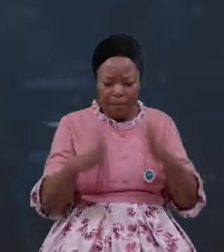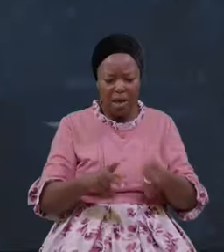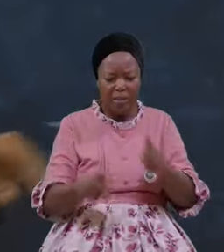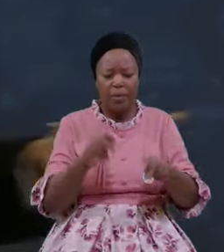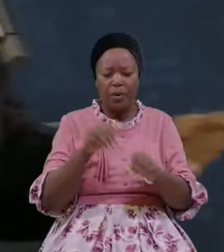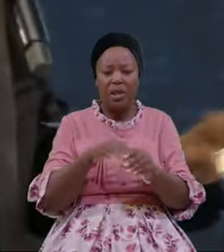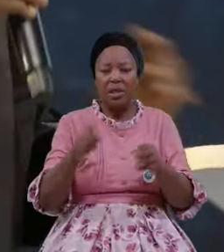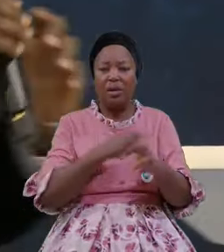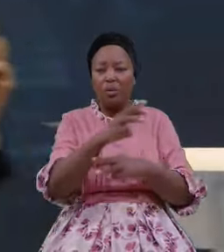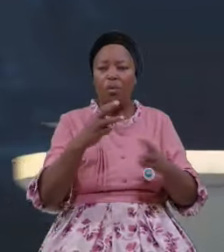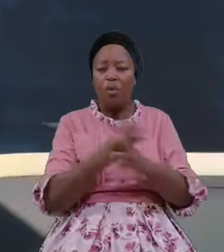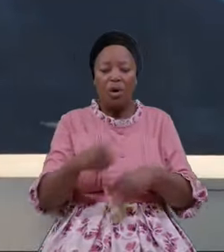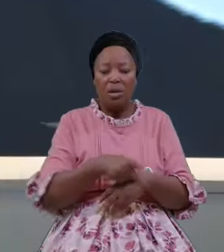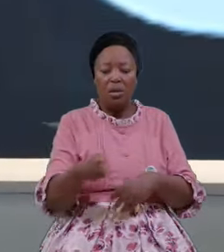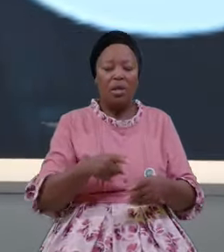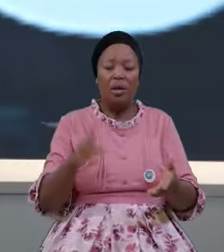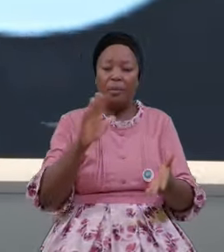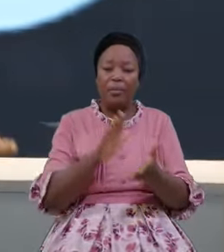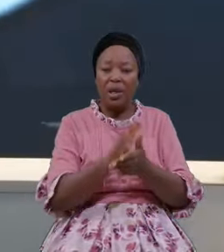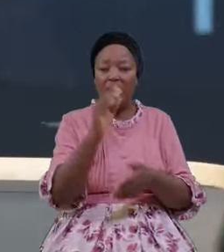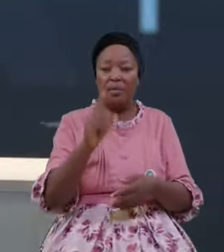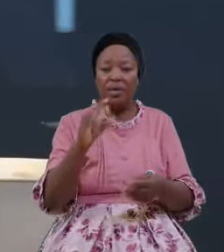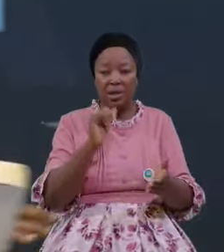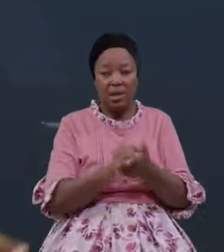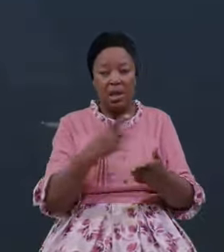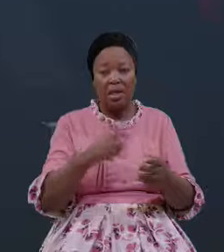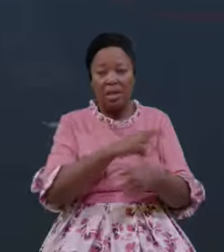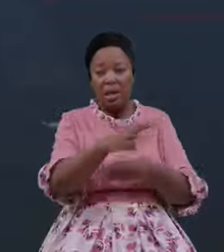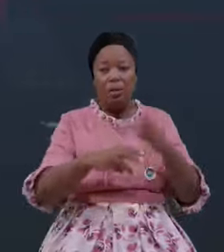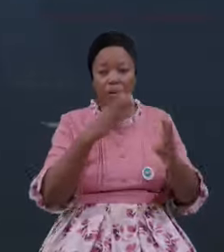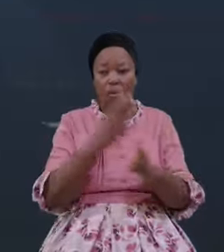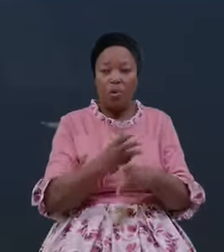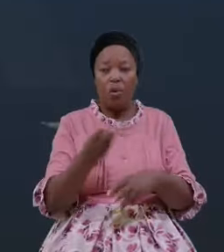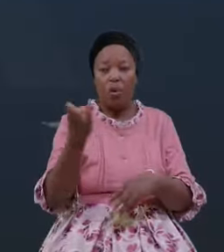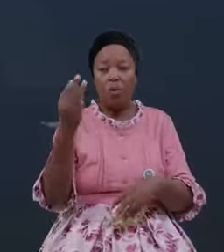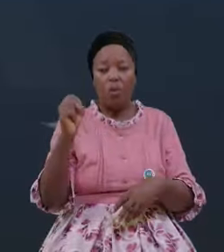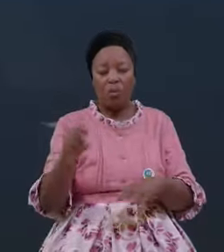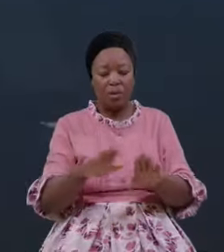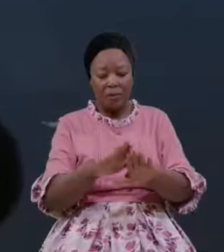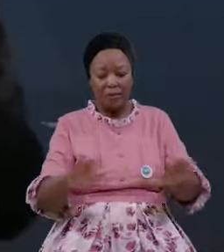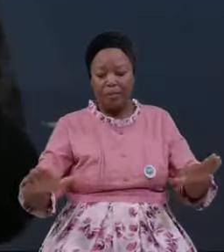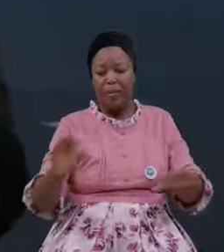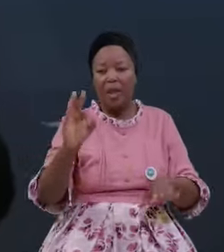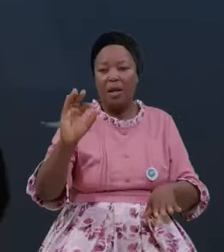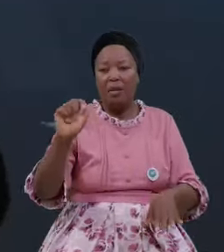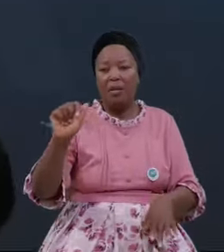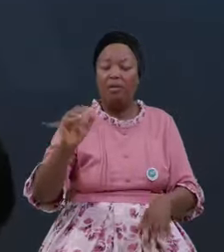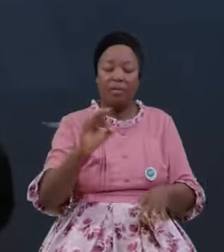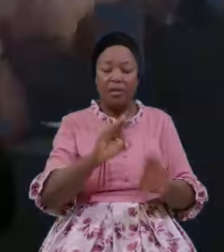they believed that the world was flat. Not like a globe,